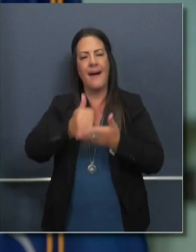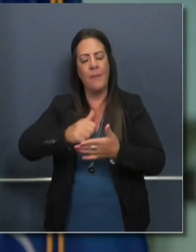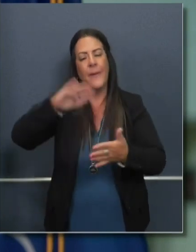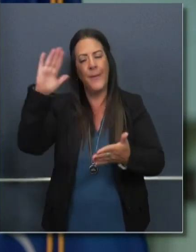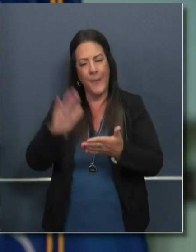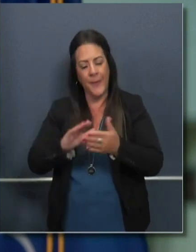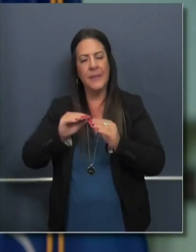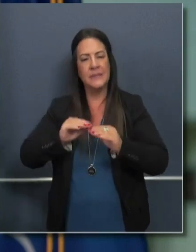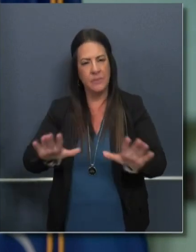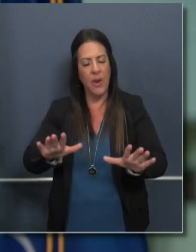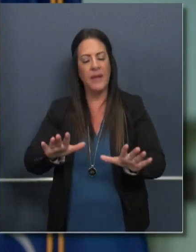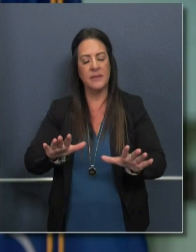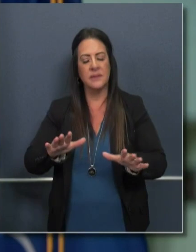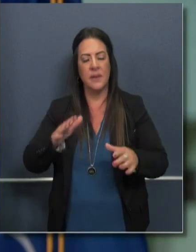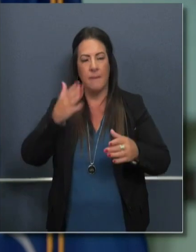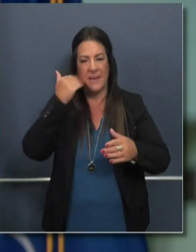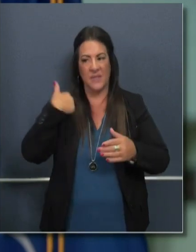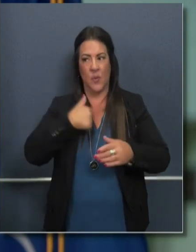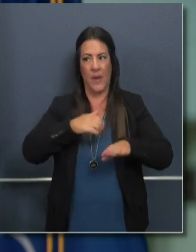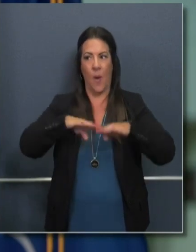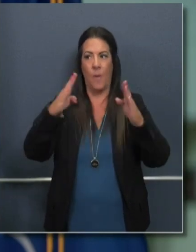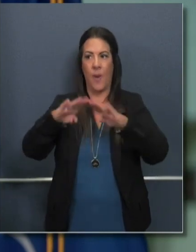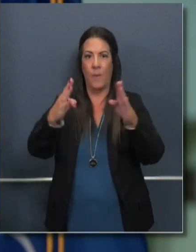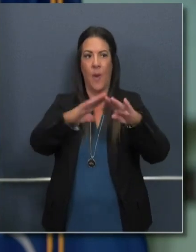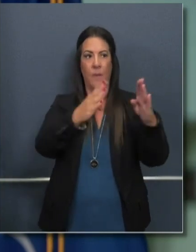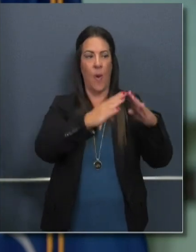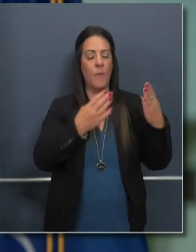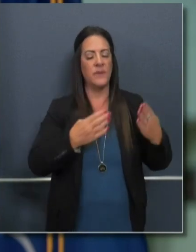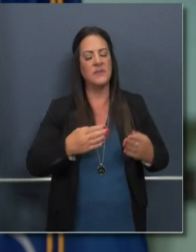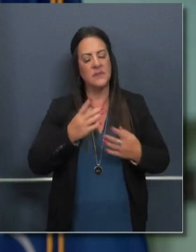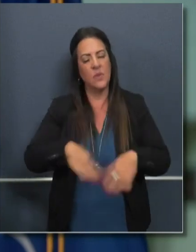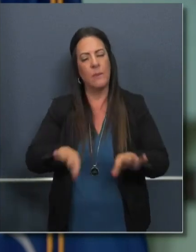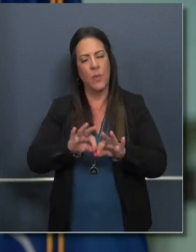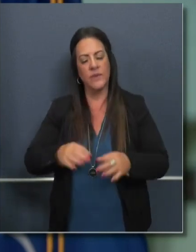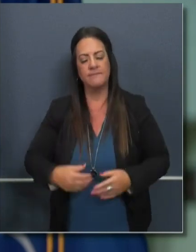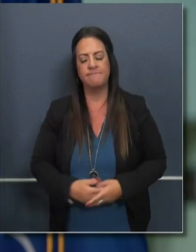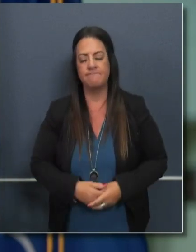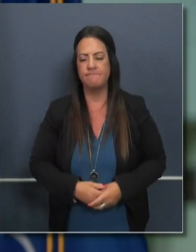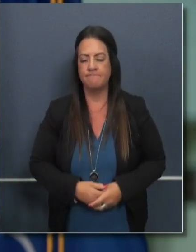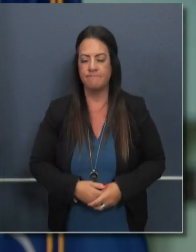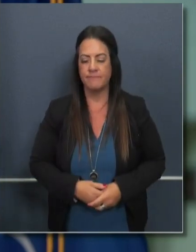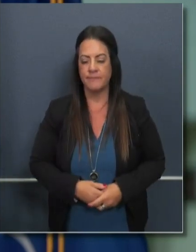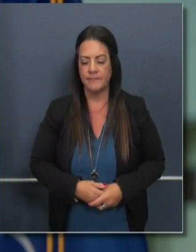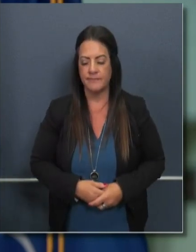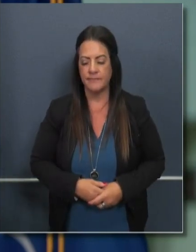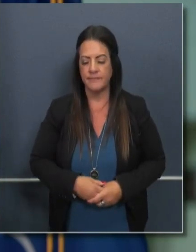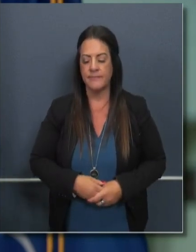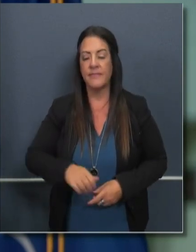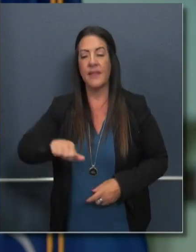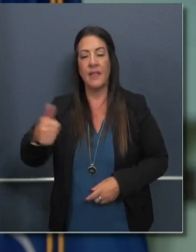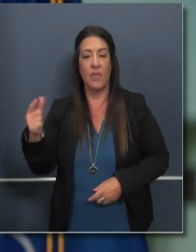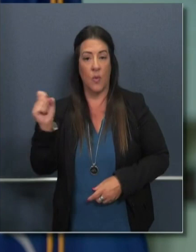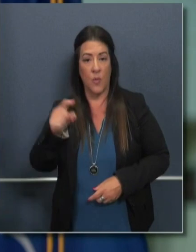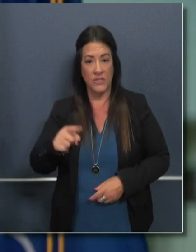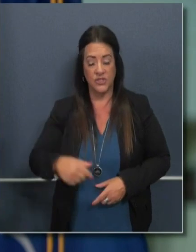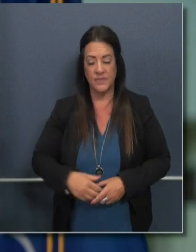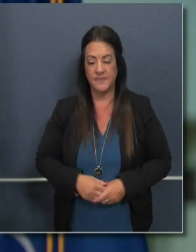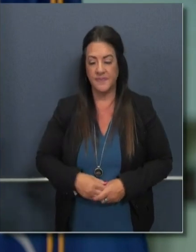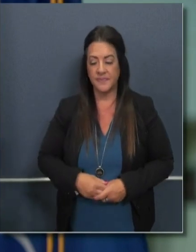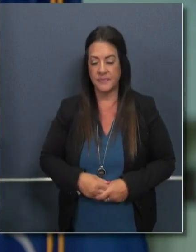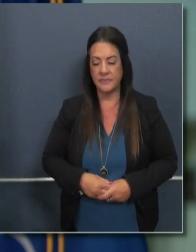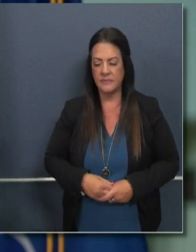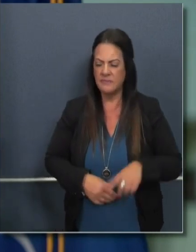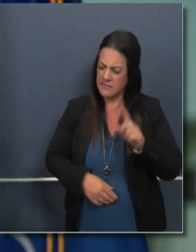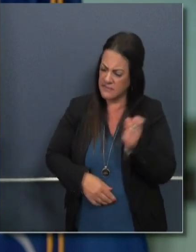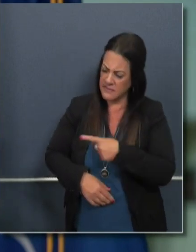as we have reopened our economy. Wall Street Journal. Hi, thank you. Yeah, Governor,